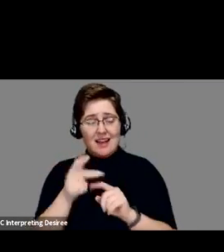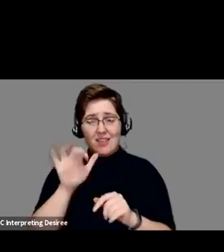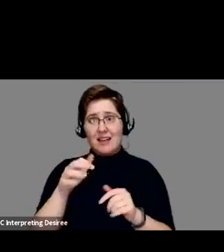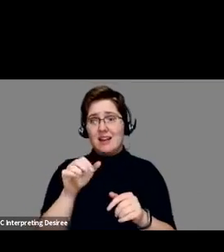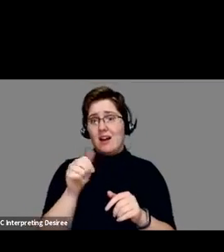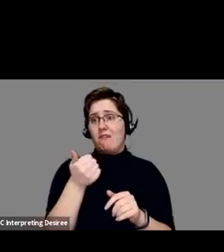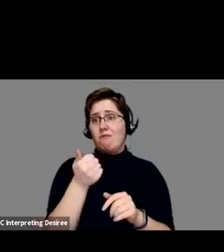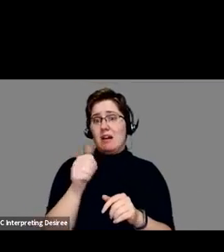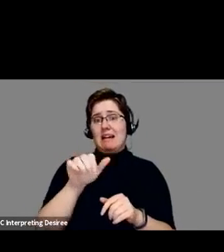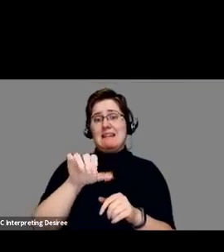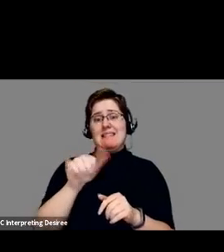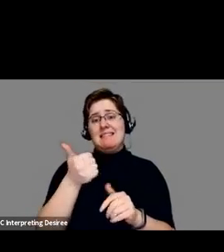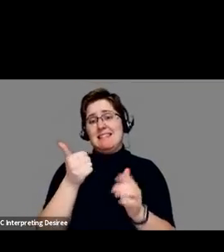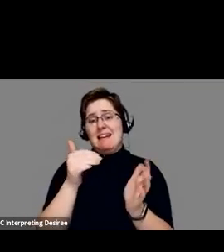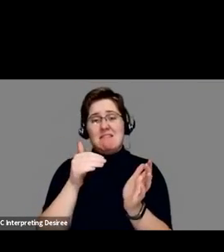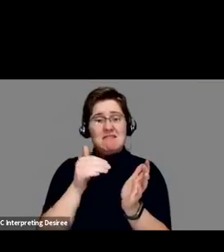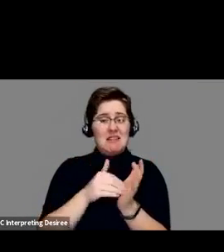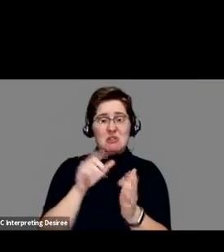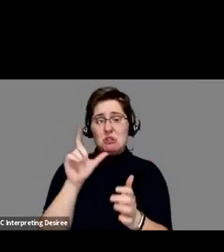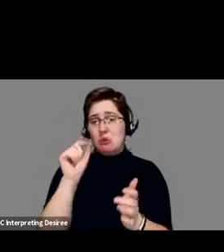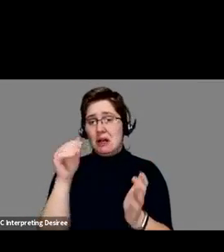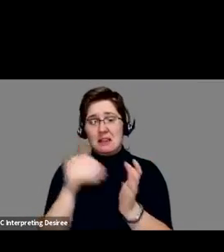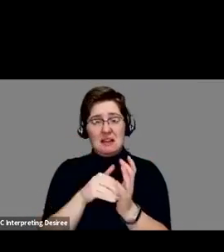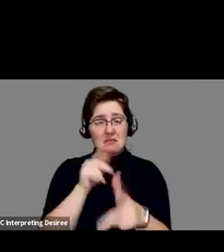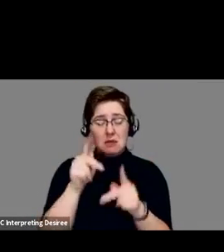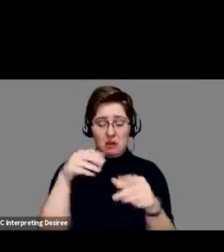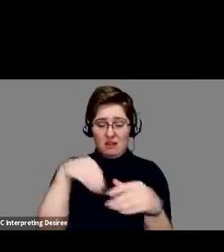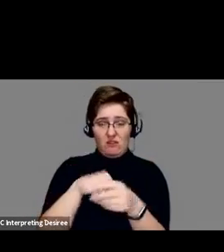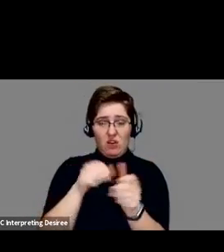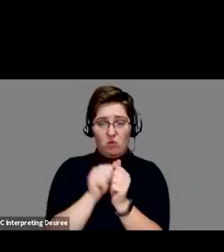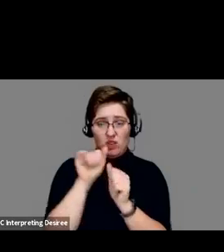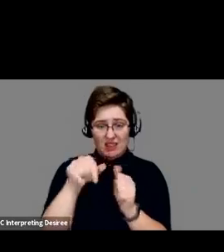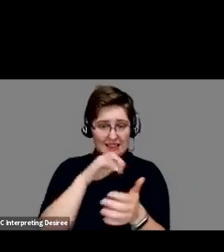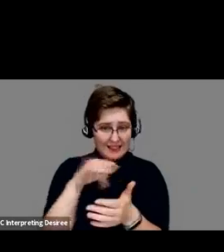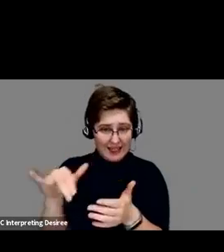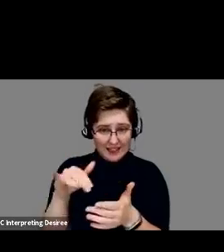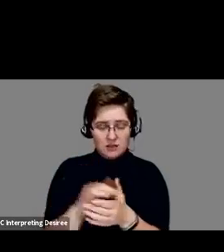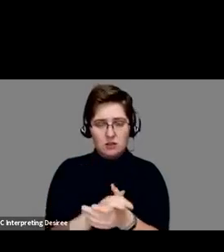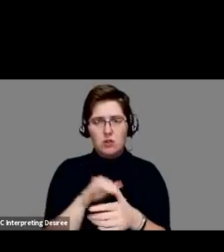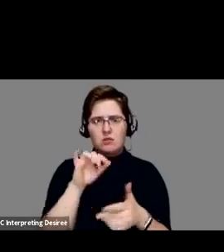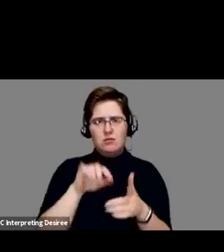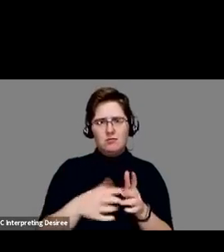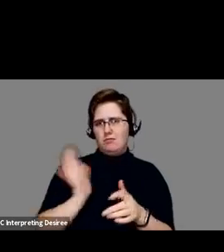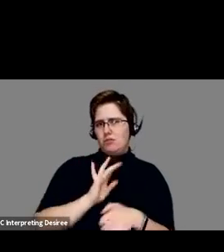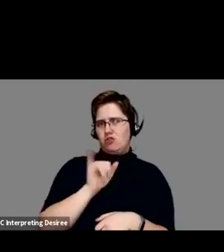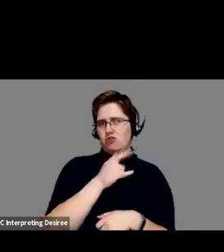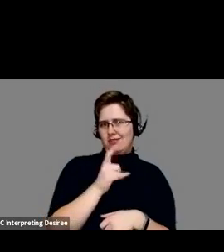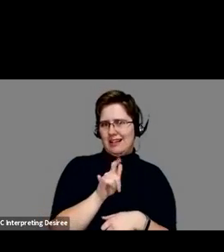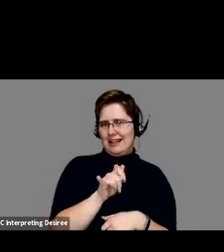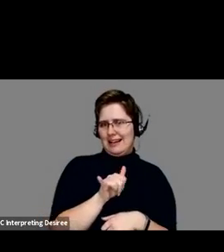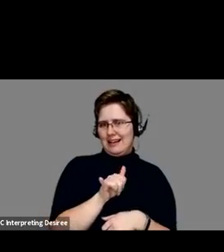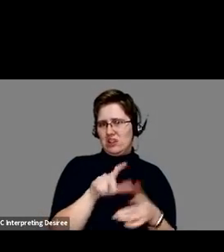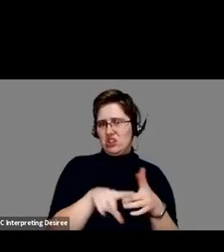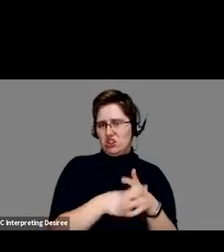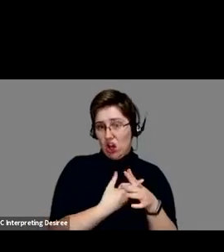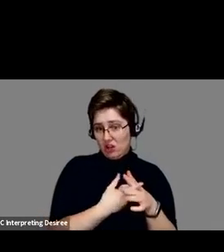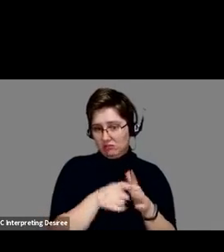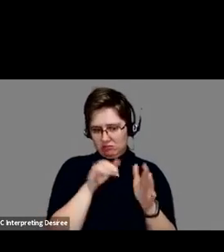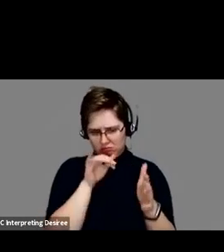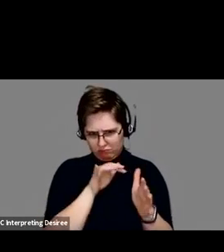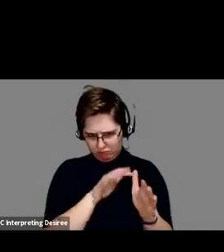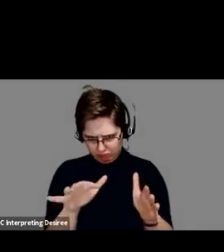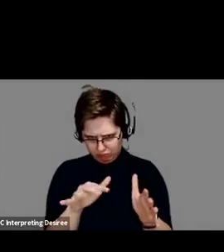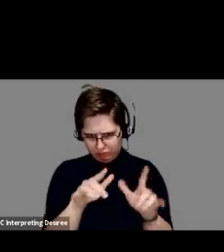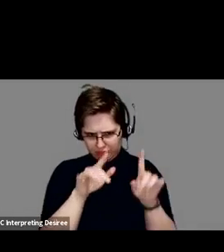of thousands of people who are in those studies. And so those studies that started in July should